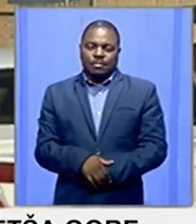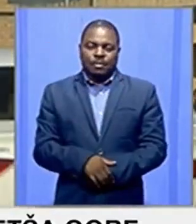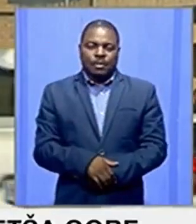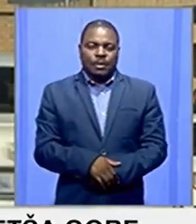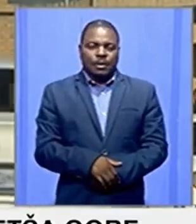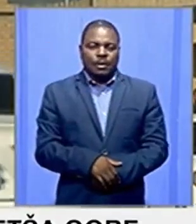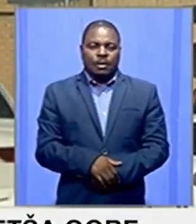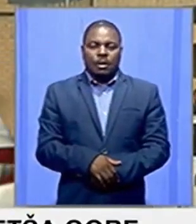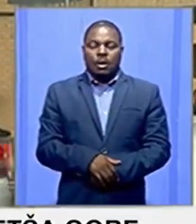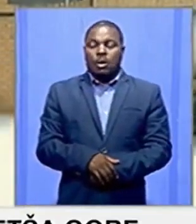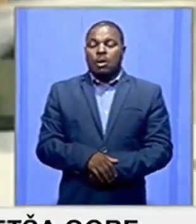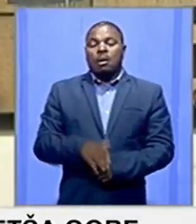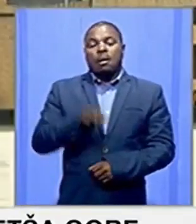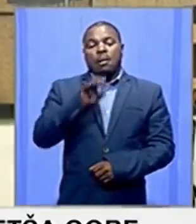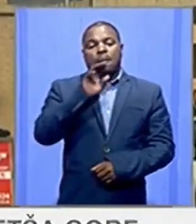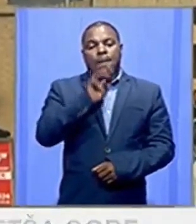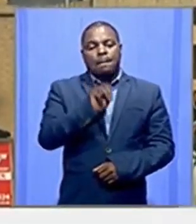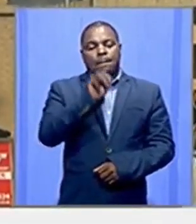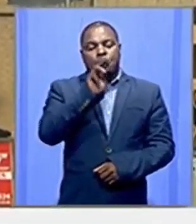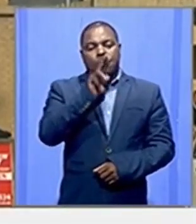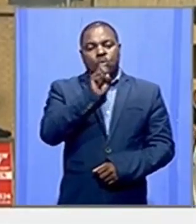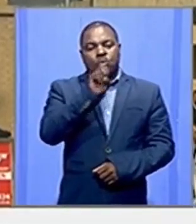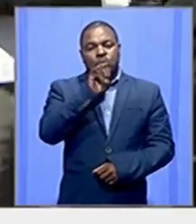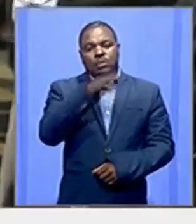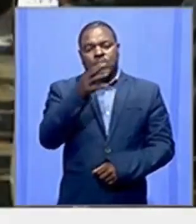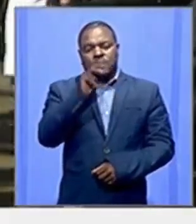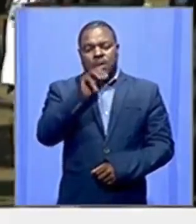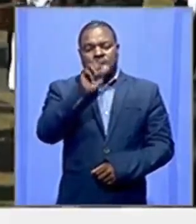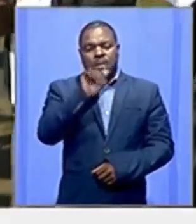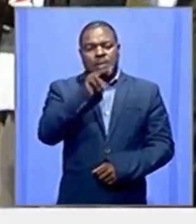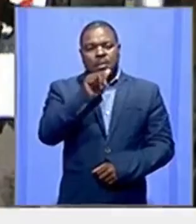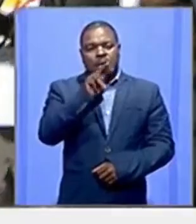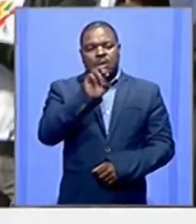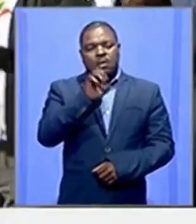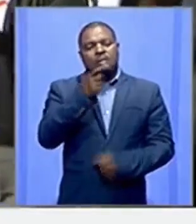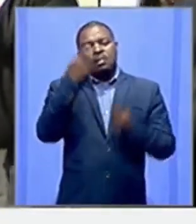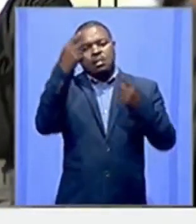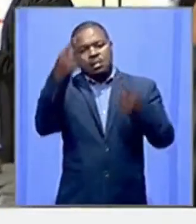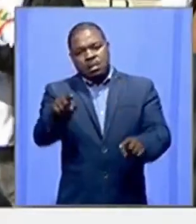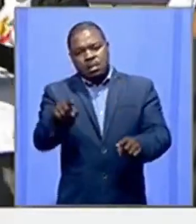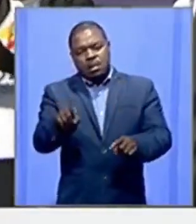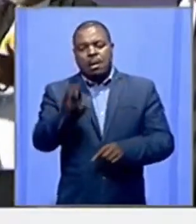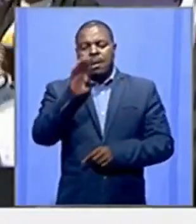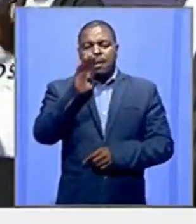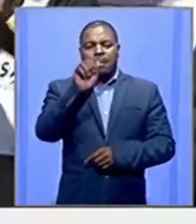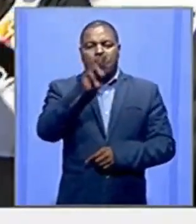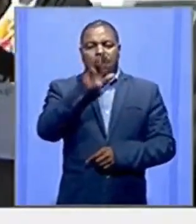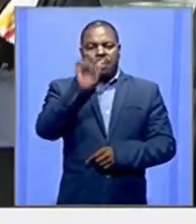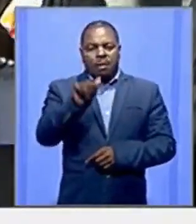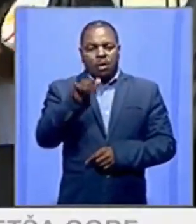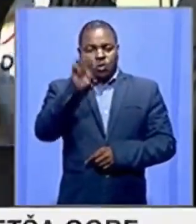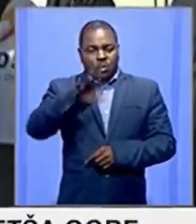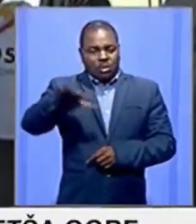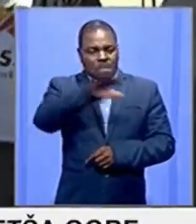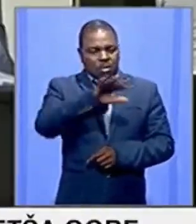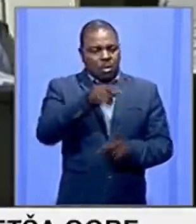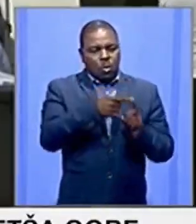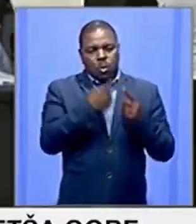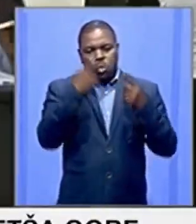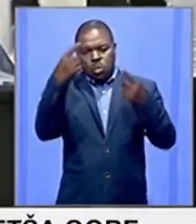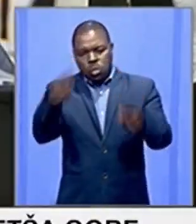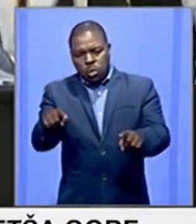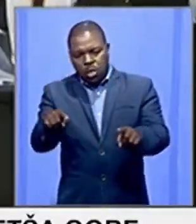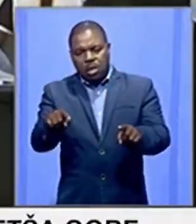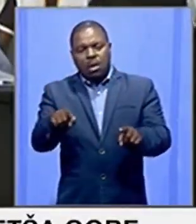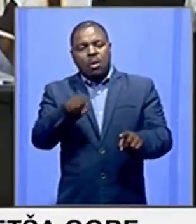ge a fihla bookelong jwa Chris Hani Barakwana ka Soweto mo ga beng a nepile go thagola lengwalo la go kgoboketša mesaeno ka nepo ya